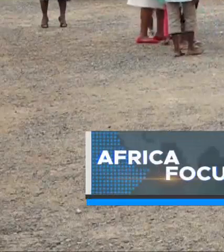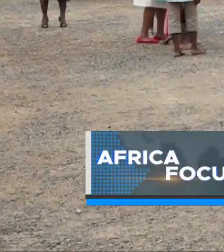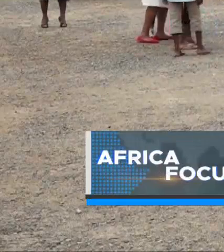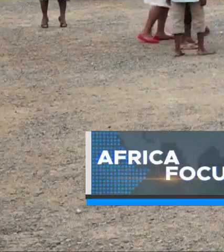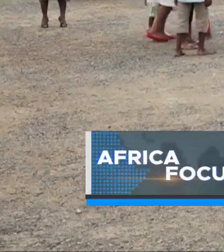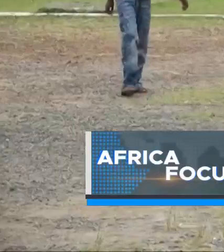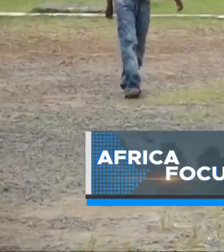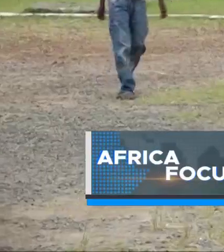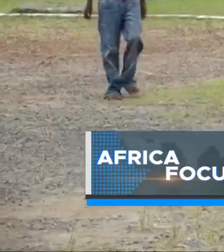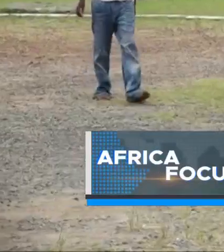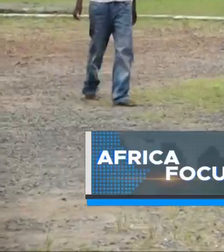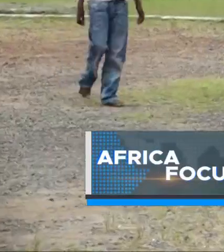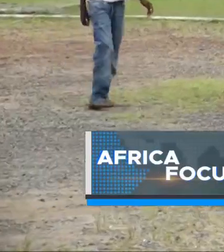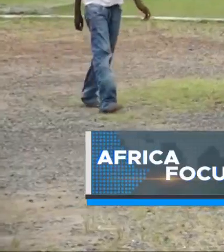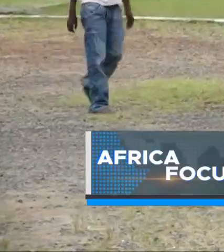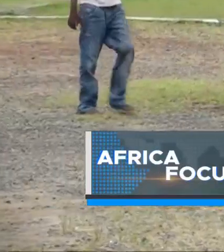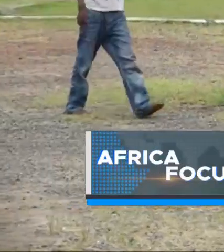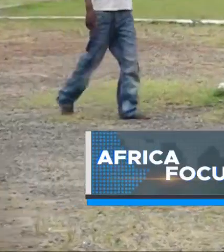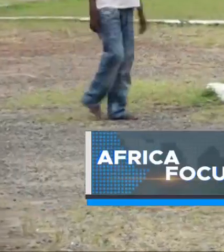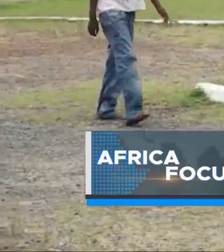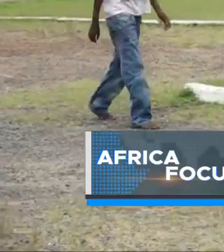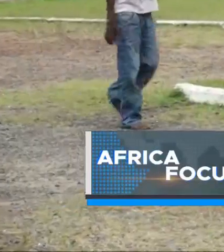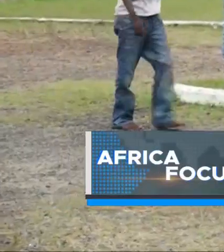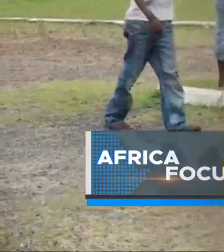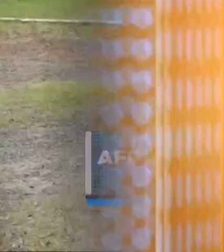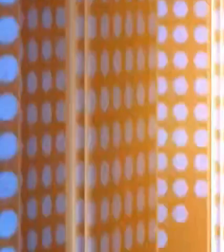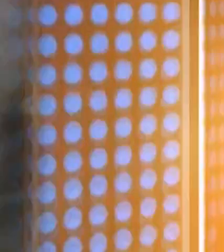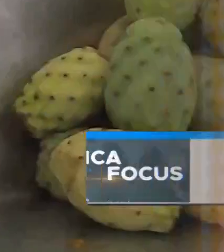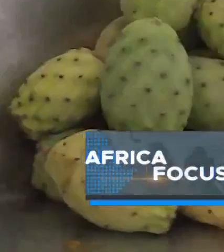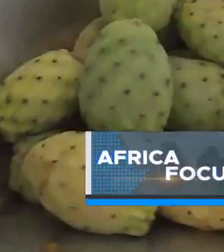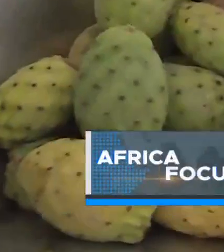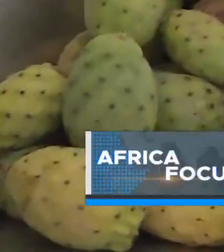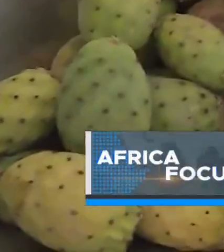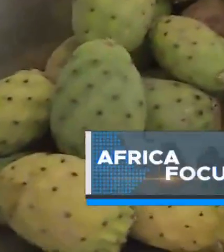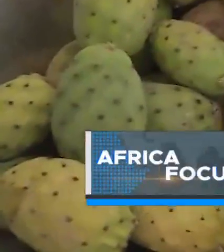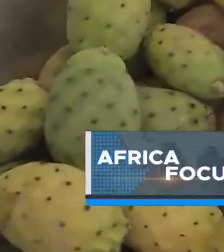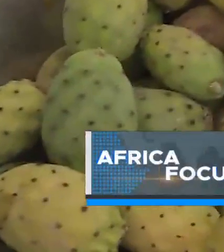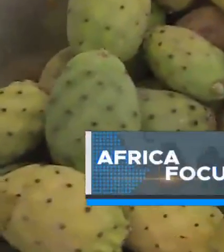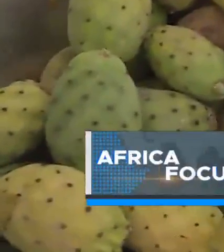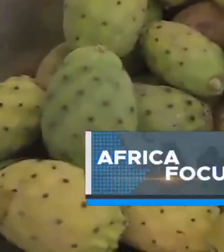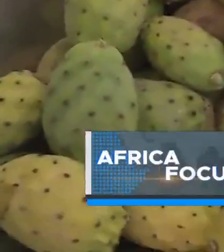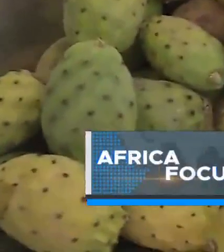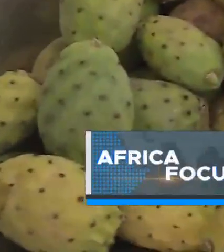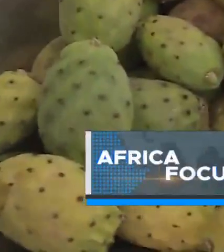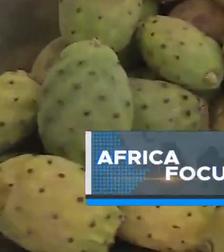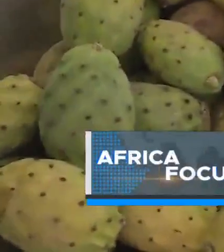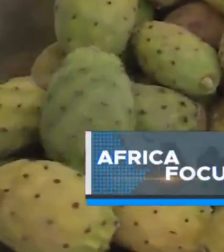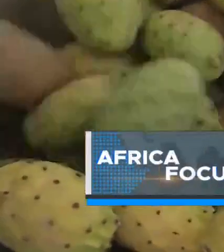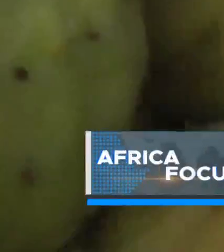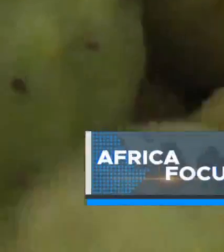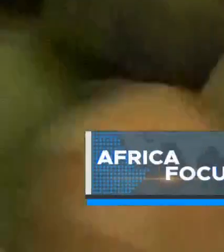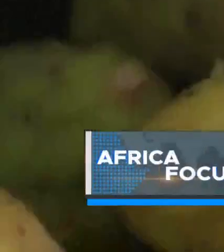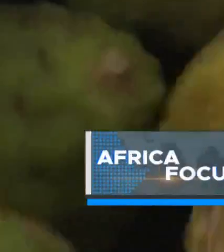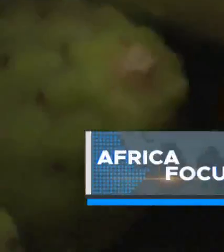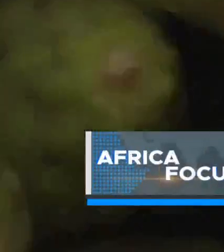West Africa. Gabon struggles to end the entrenched practice. And in Algeria, find out how the humble